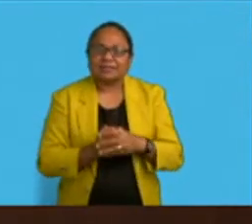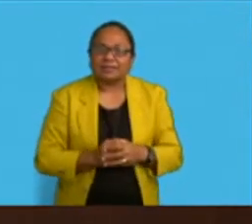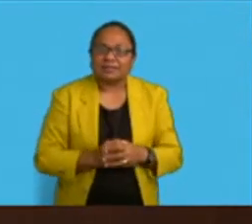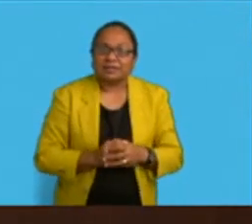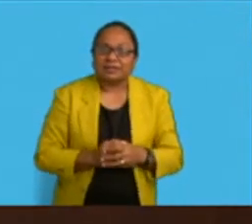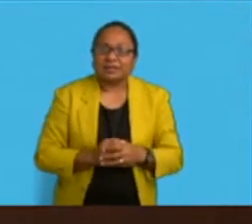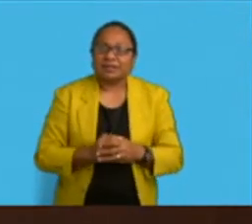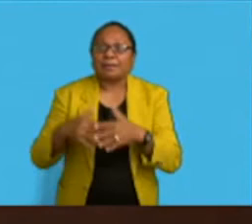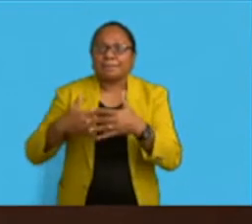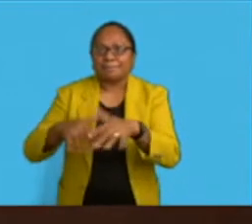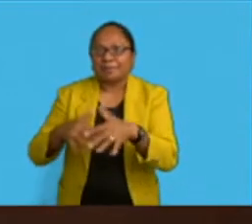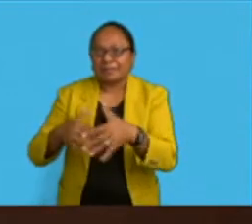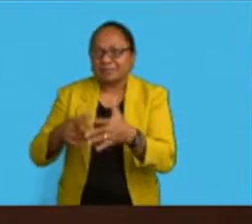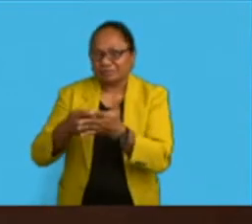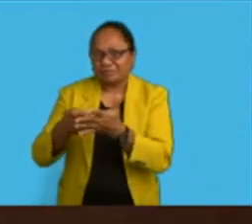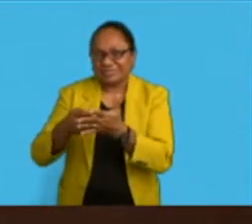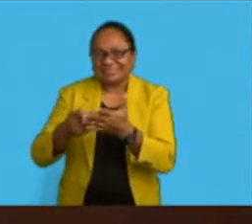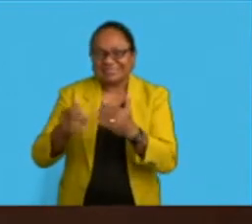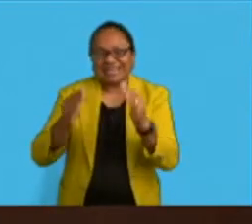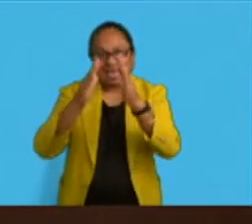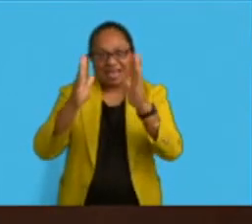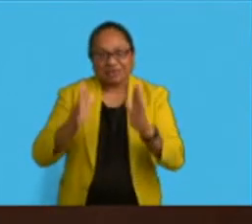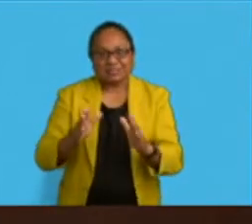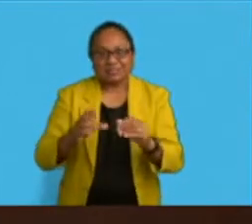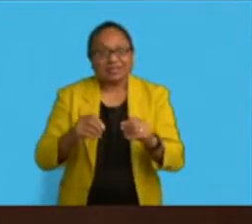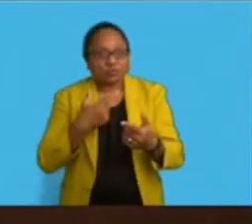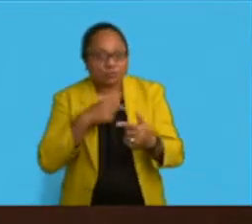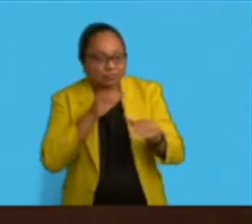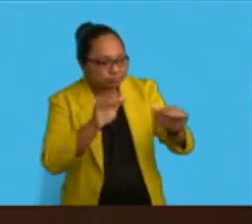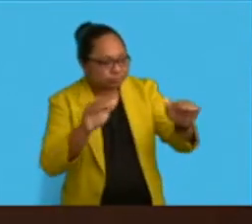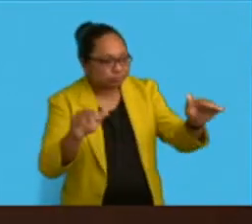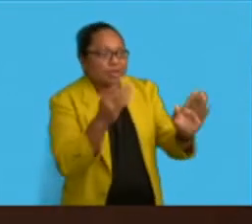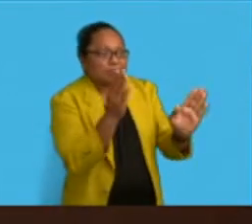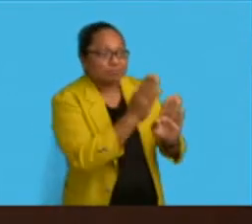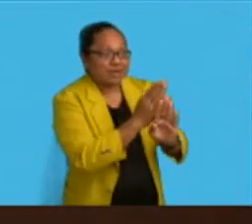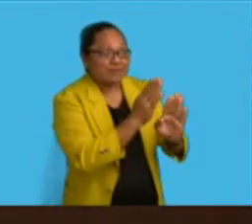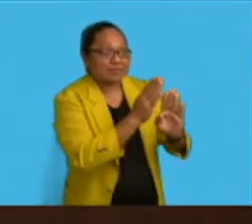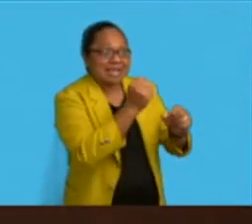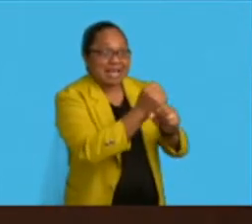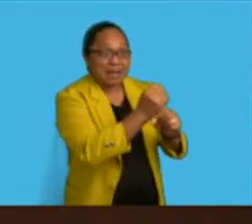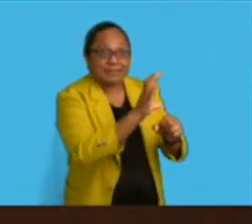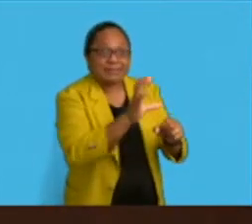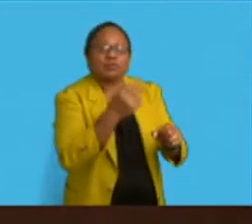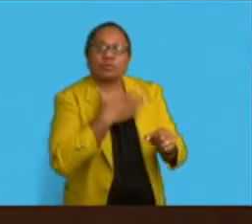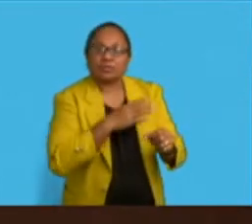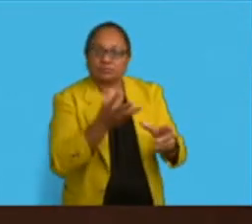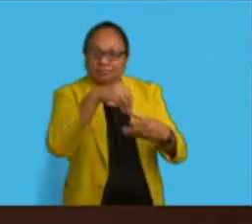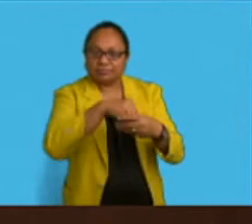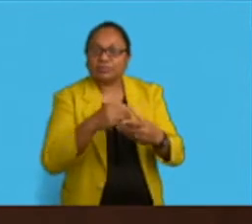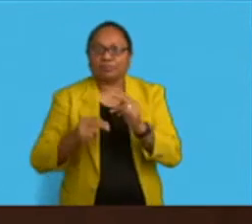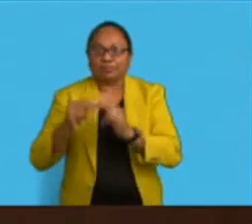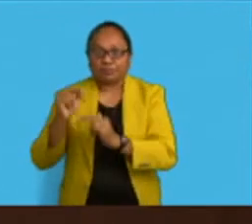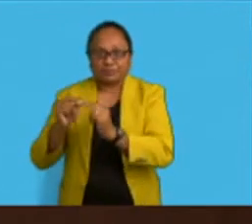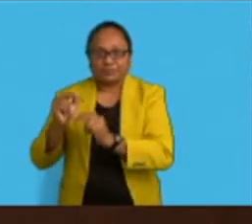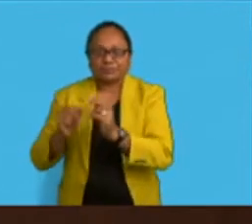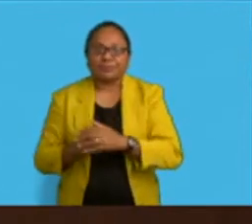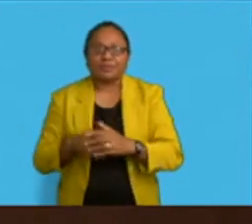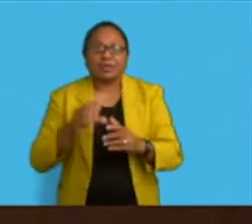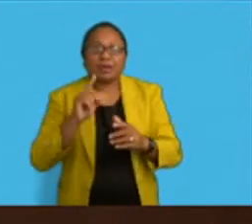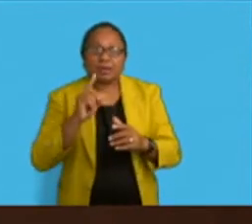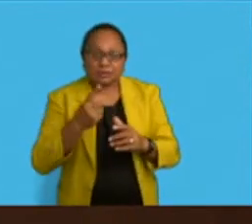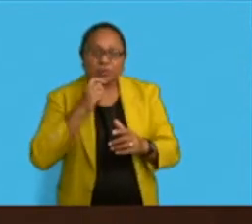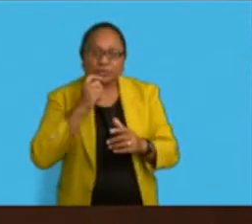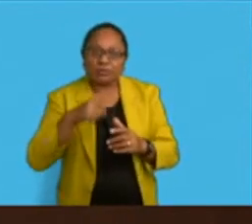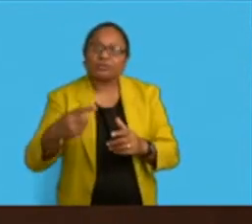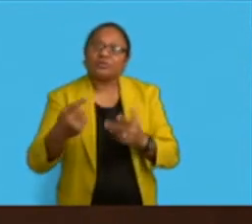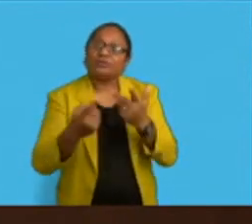public rental housing. And we will call for expressions of interest from the private sector very soon in this respect. Madam Speaker, of course, we will continue with our